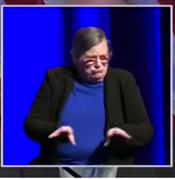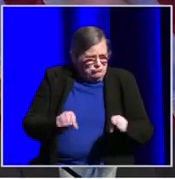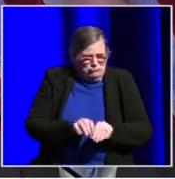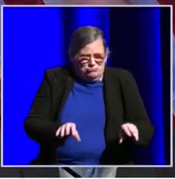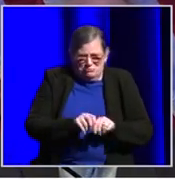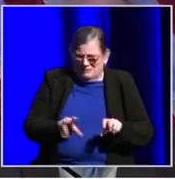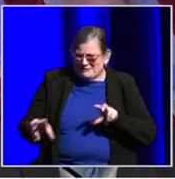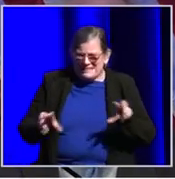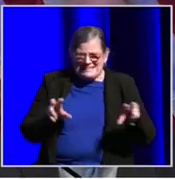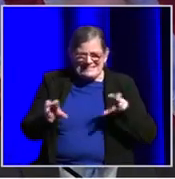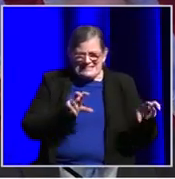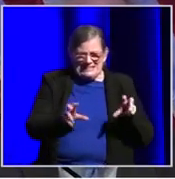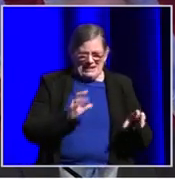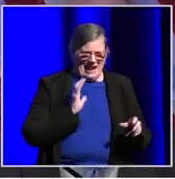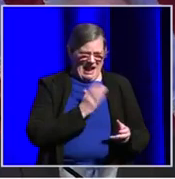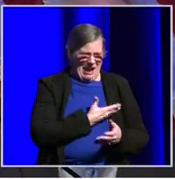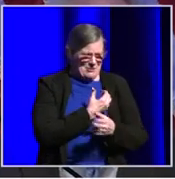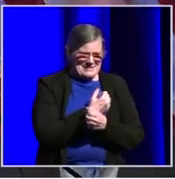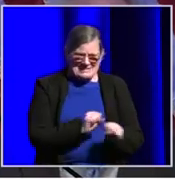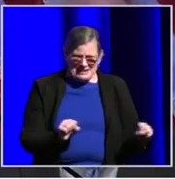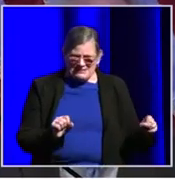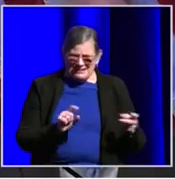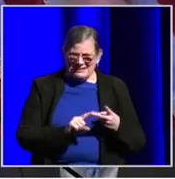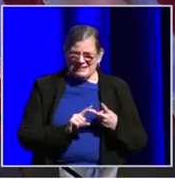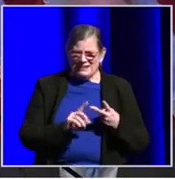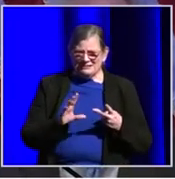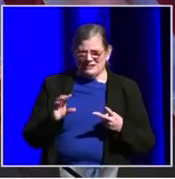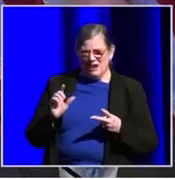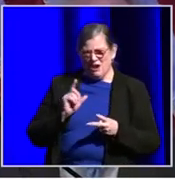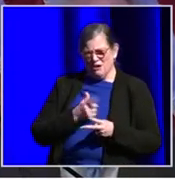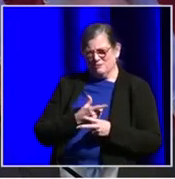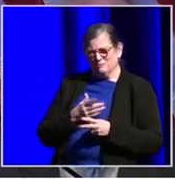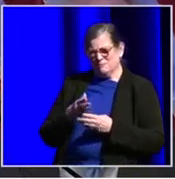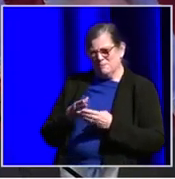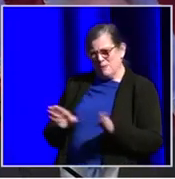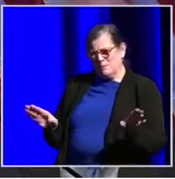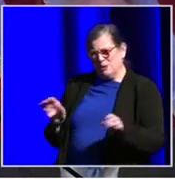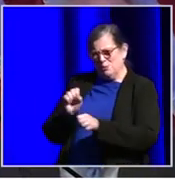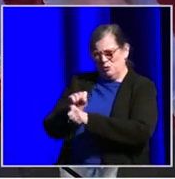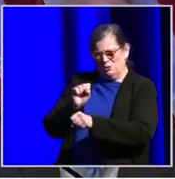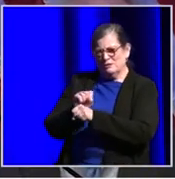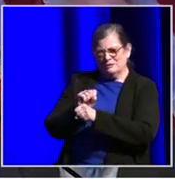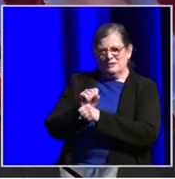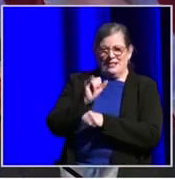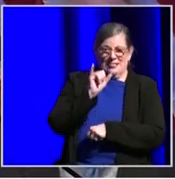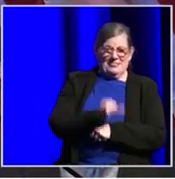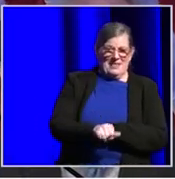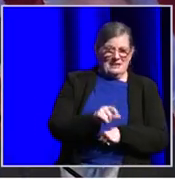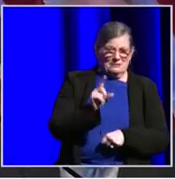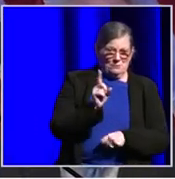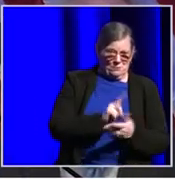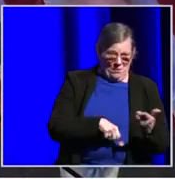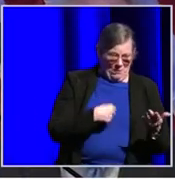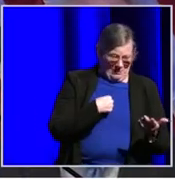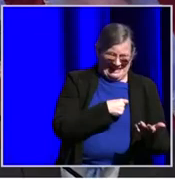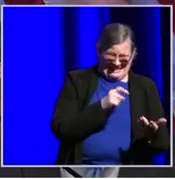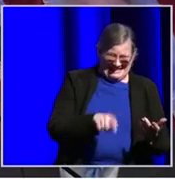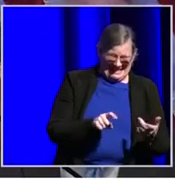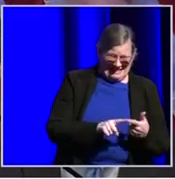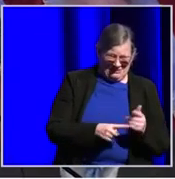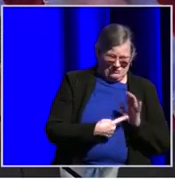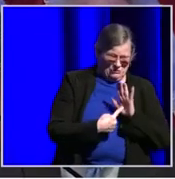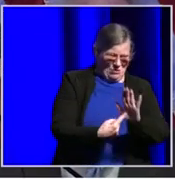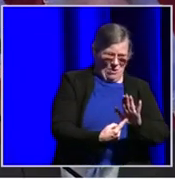our safety net, and our public works. It is the proverbial goose that lays the golden egg.